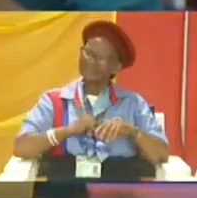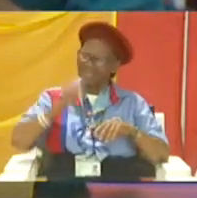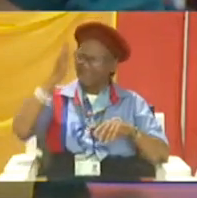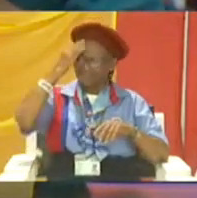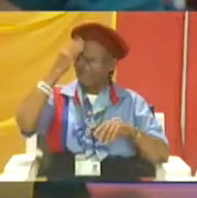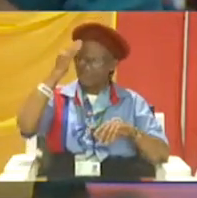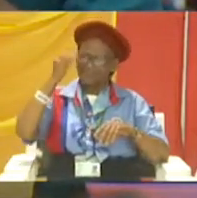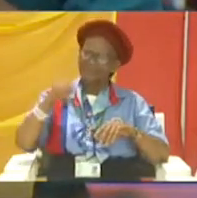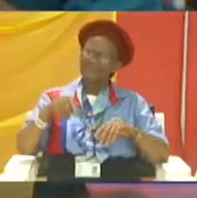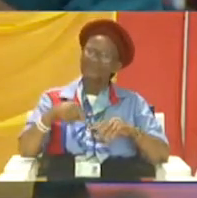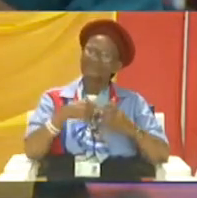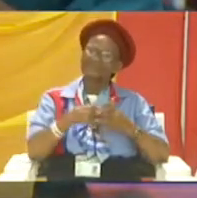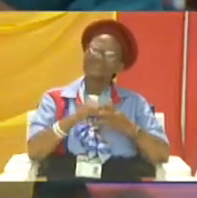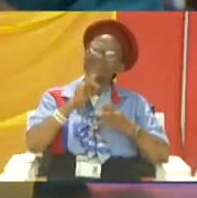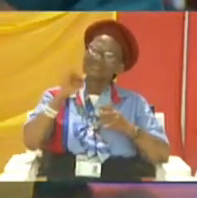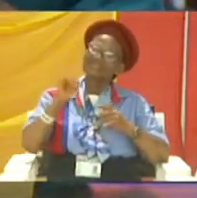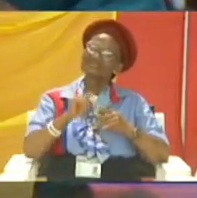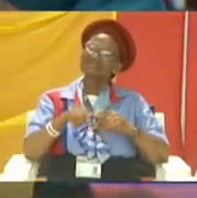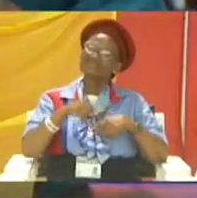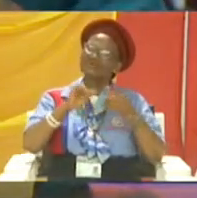I know this is going to be a special